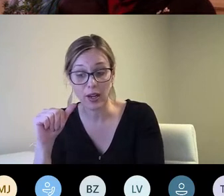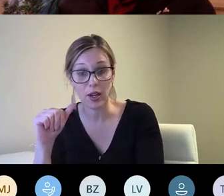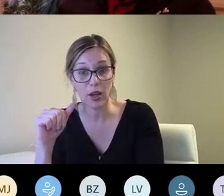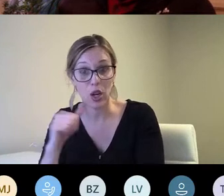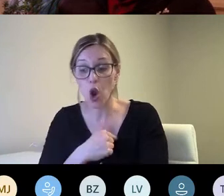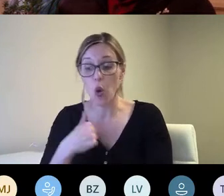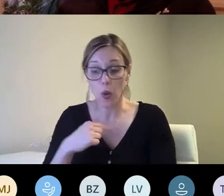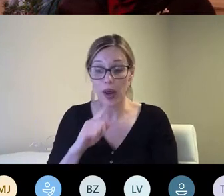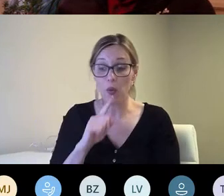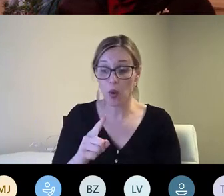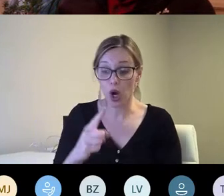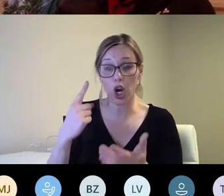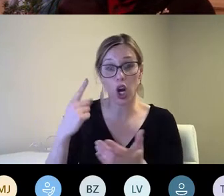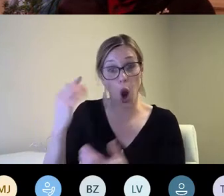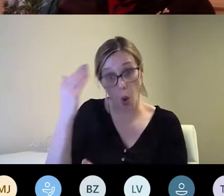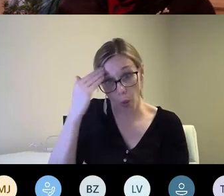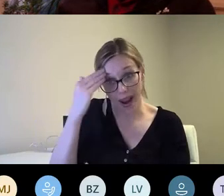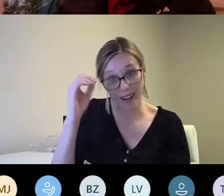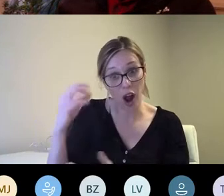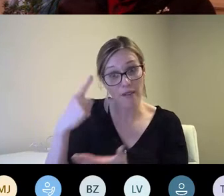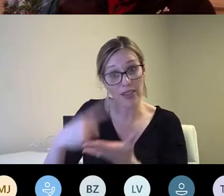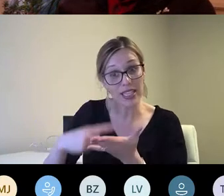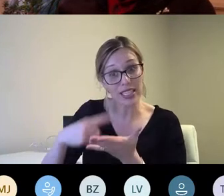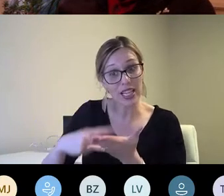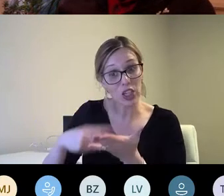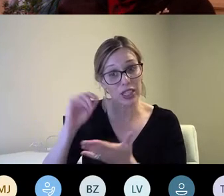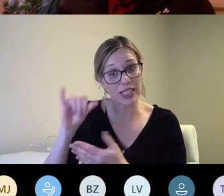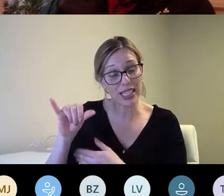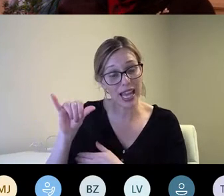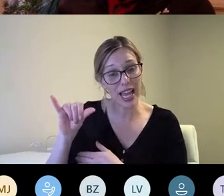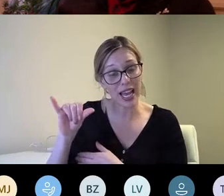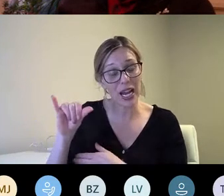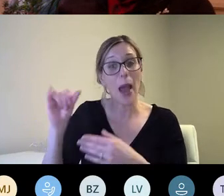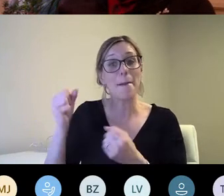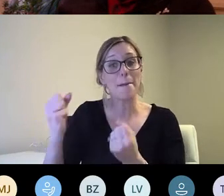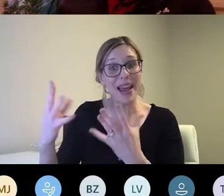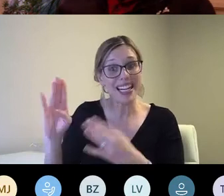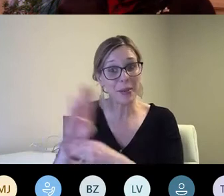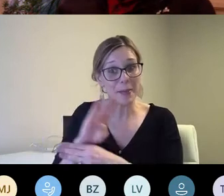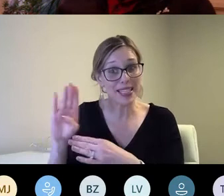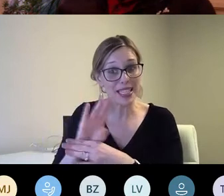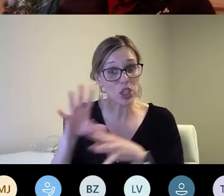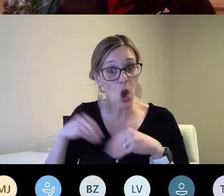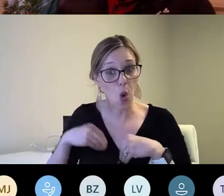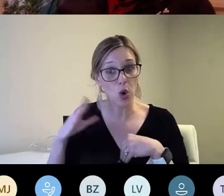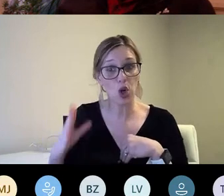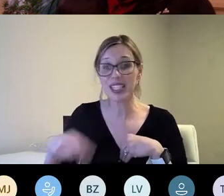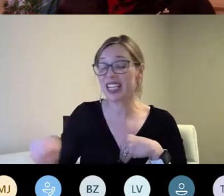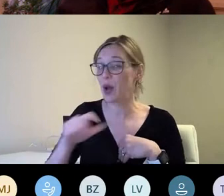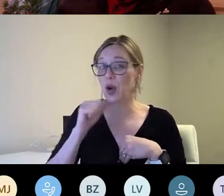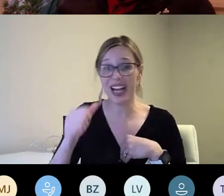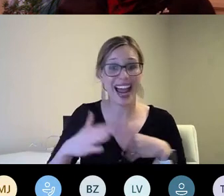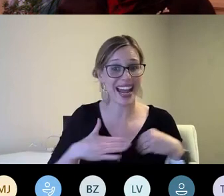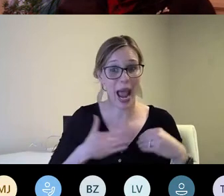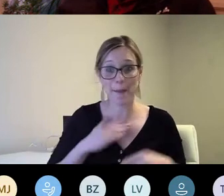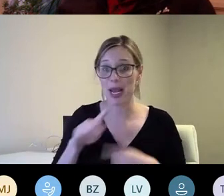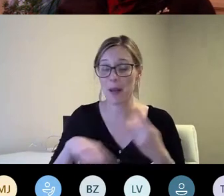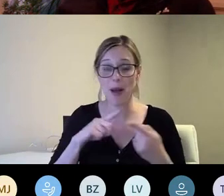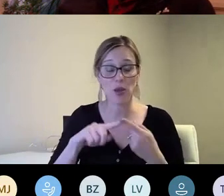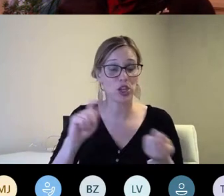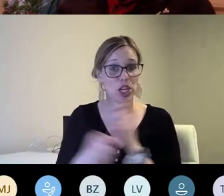the discussions, and we know that a lot of the business owners were not happy about the changes